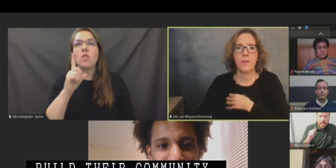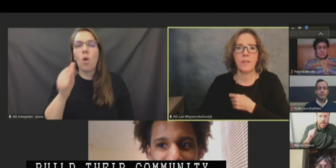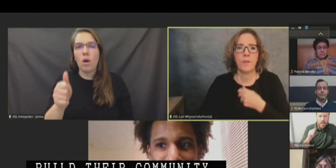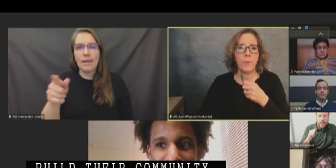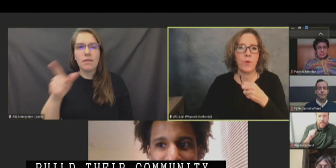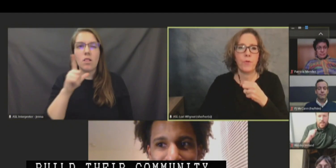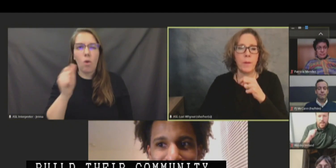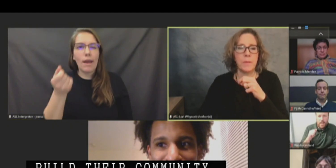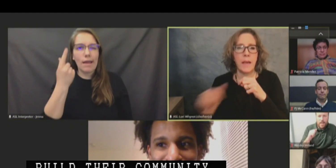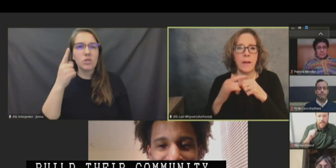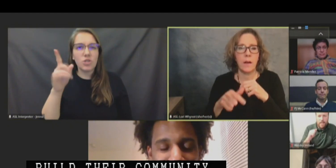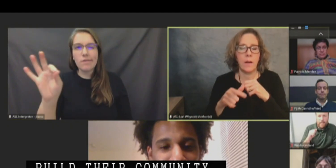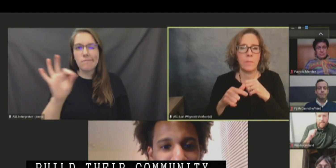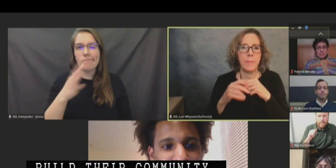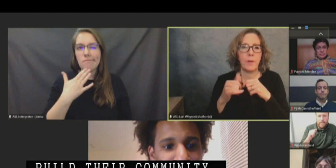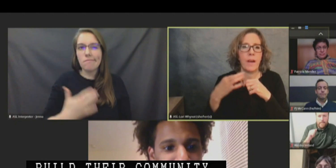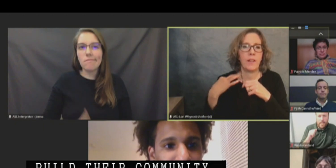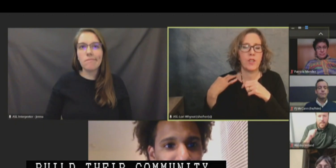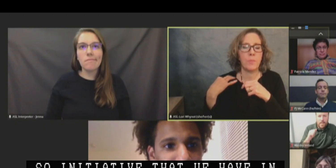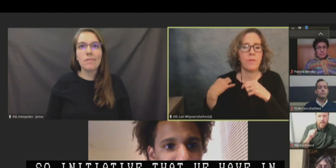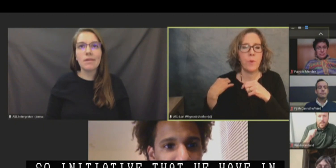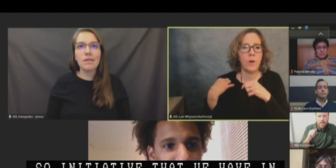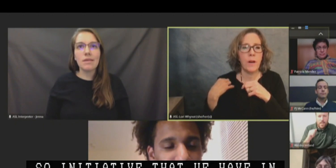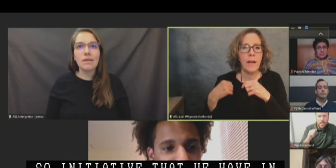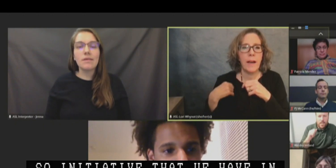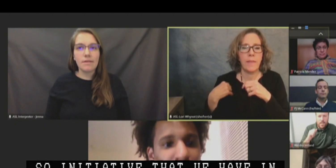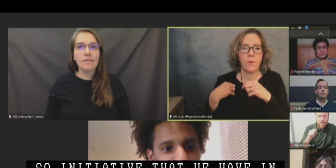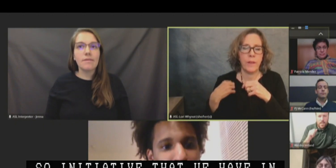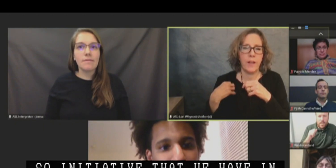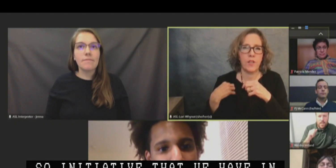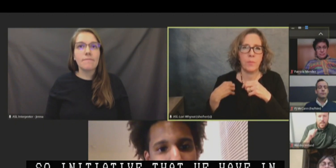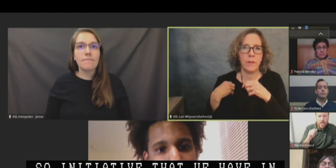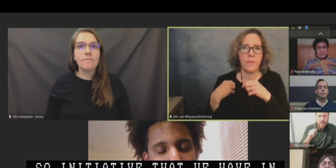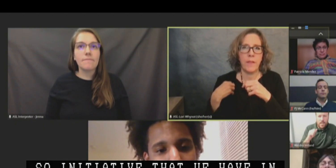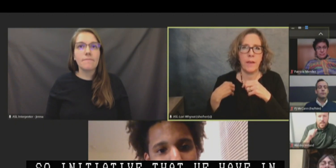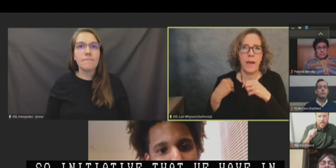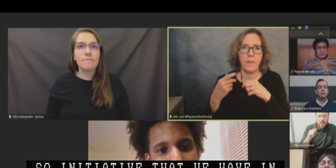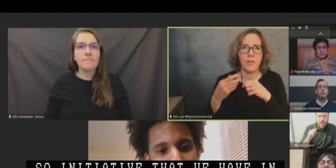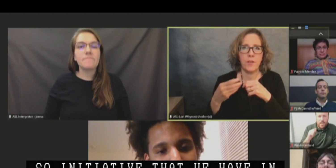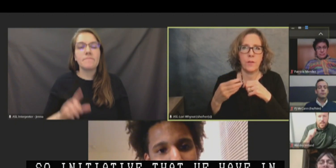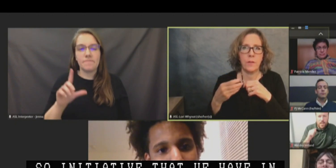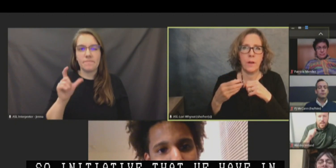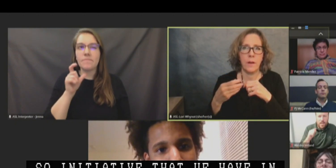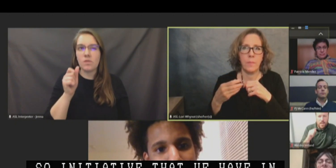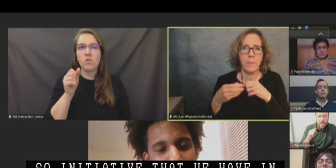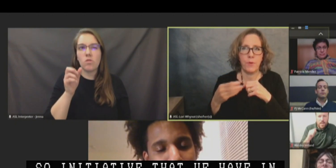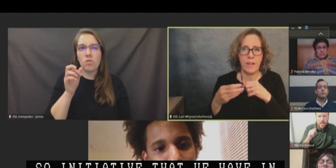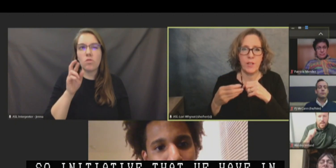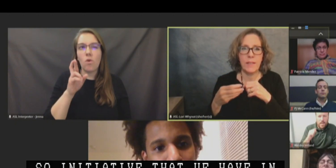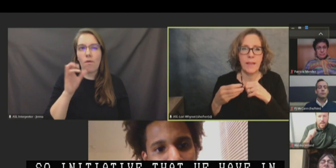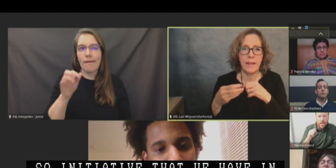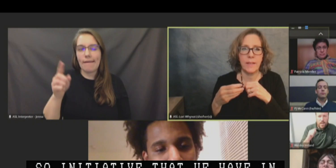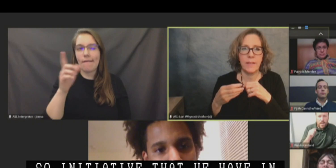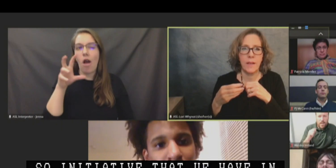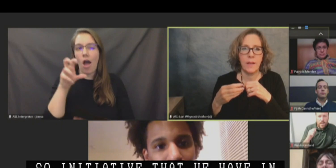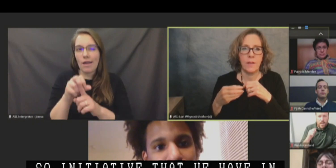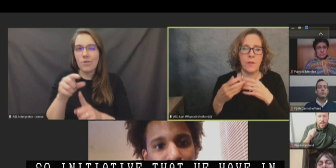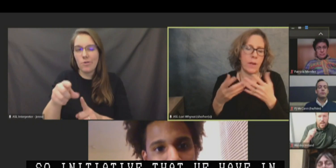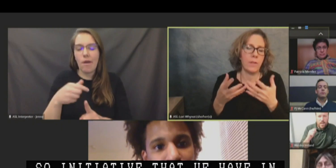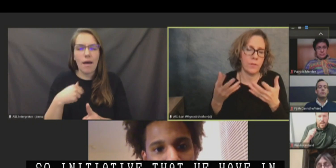Sometimes there are different programs that people are eligible for, and they're only eligible if they have a certain immigration